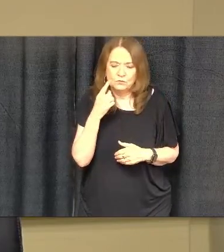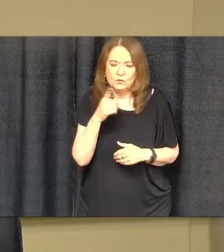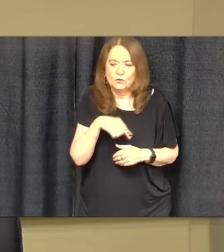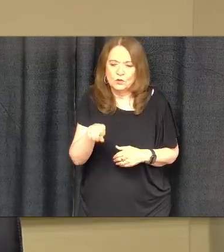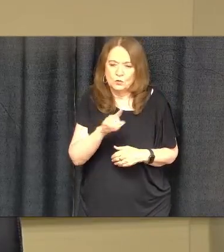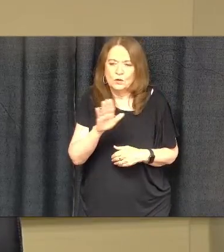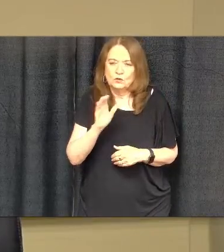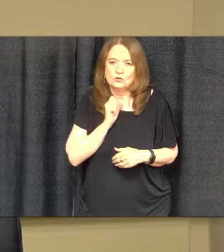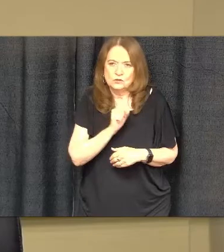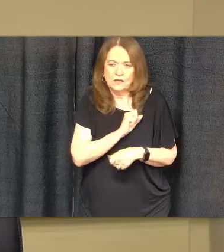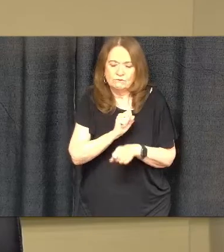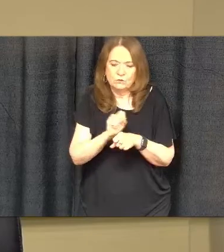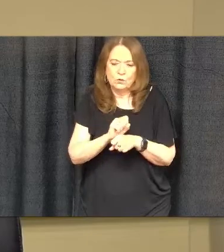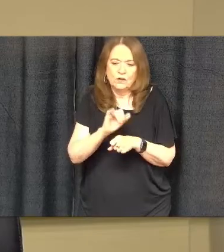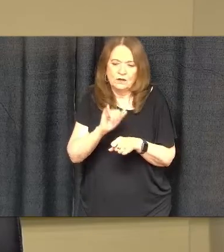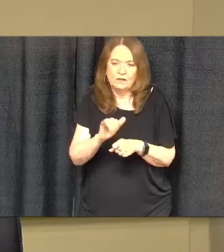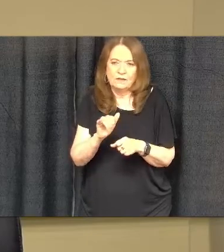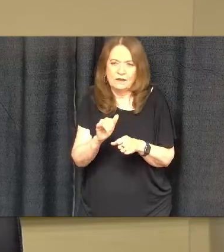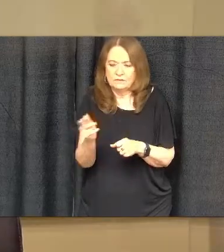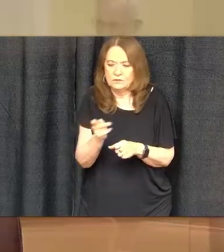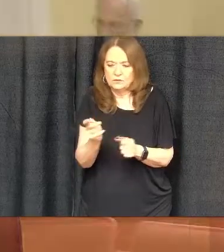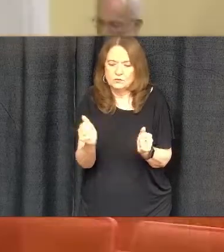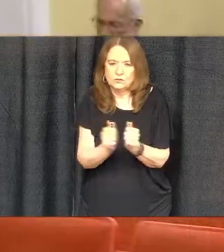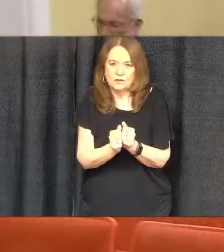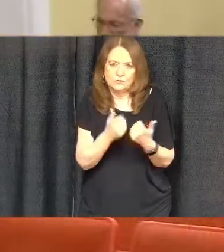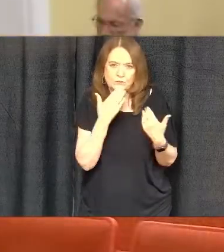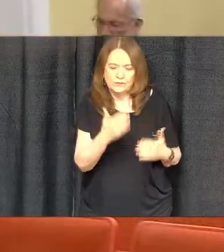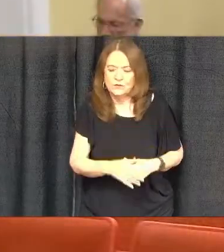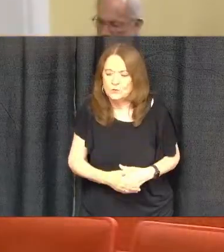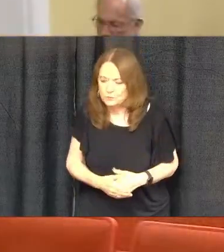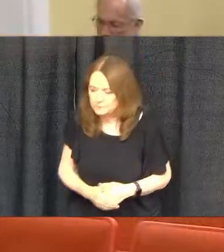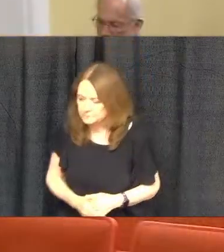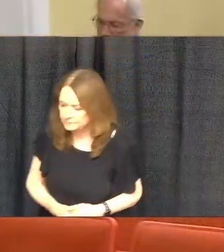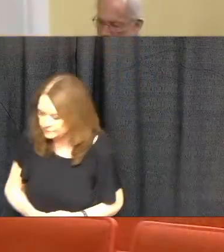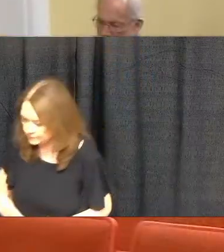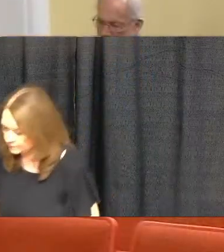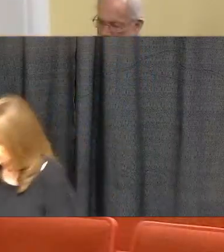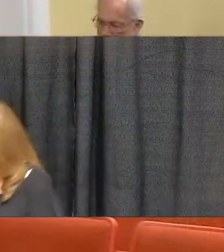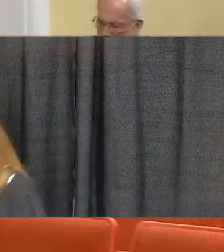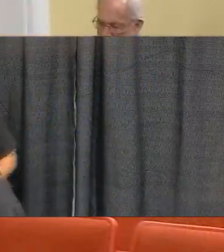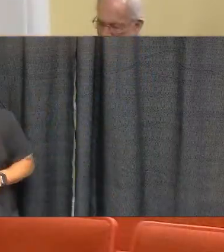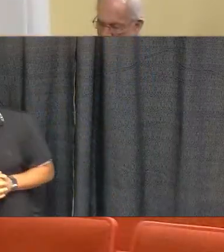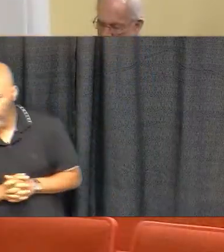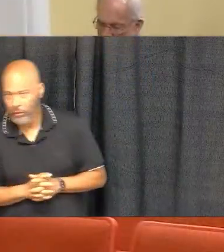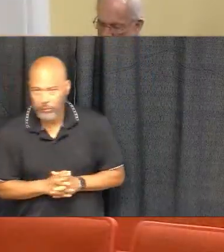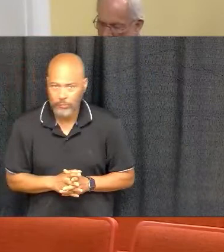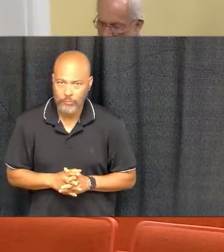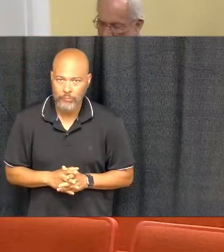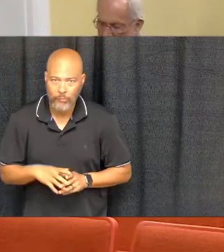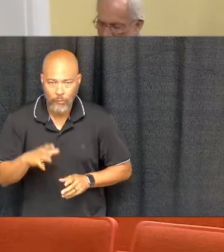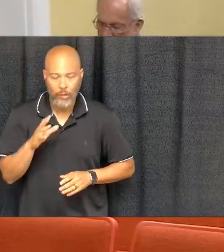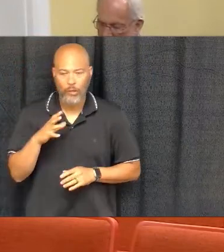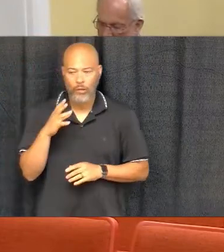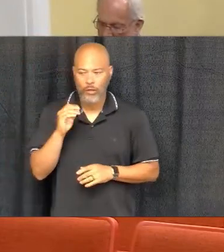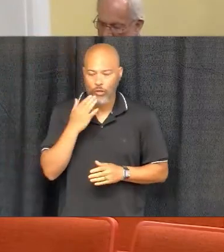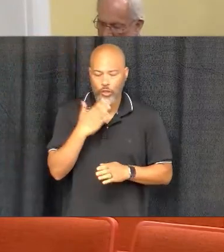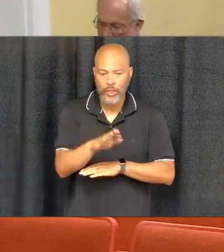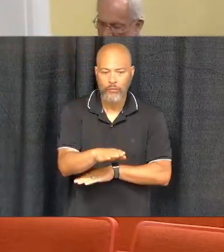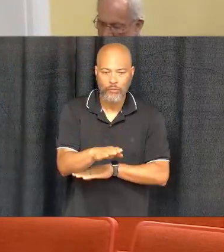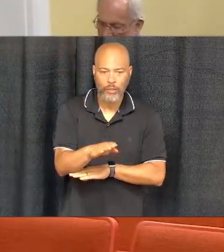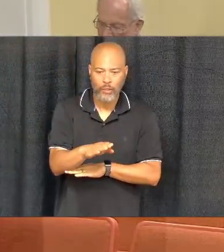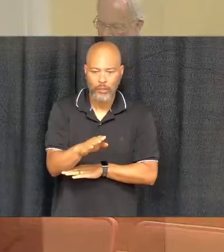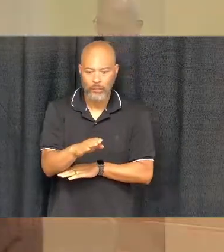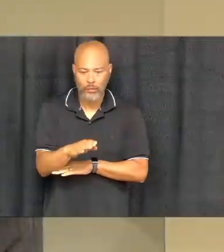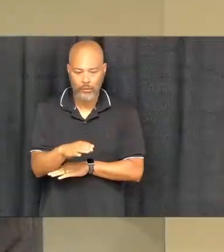your staff for working that through. Thank you. Councilperson Shekinah, be recognized. Yes, thank you, Mayor. Good evening,